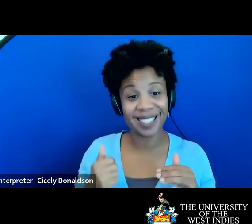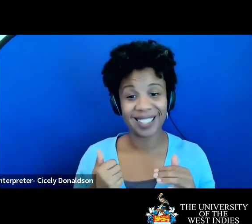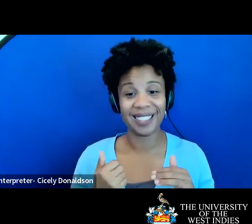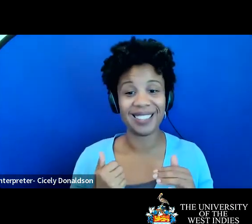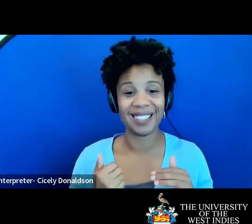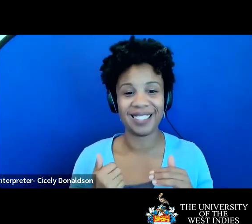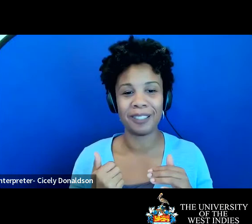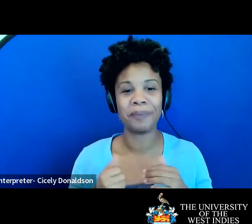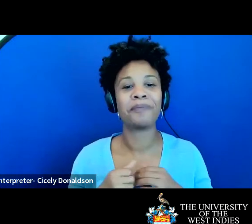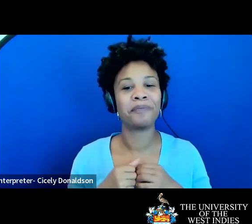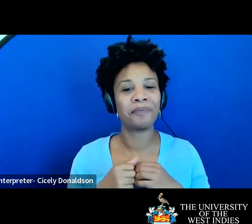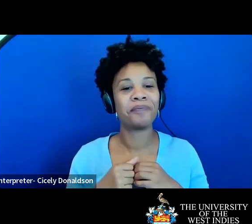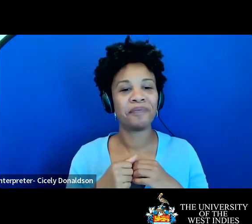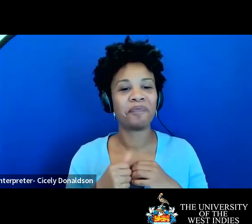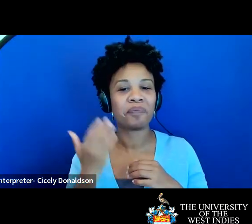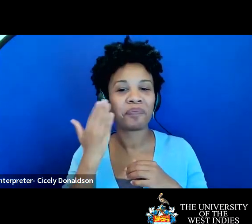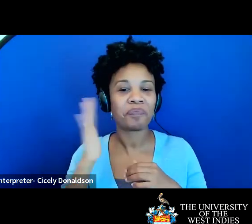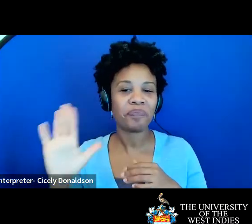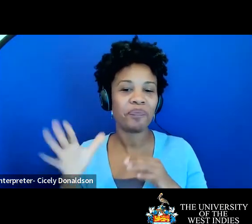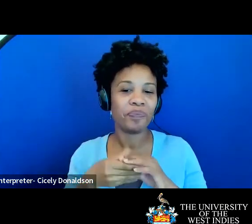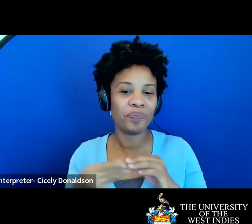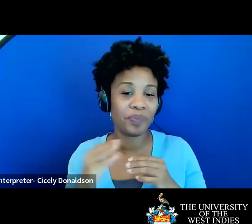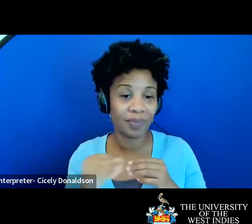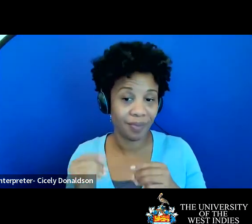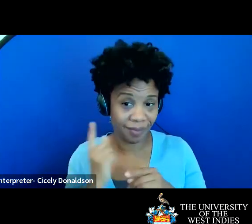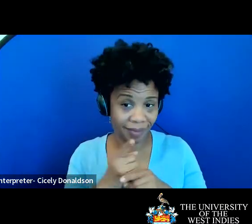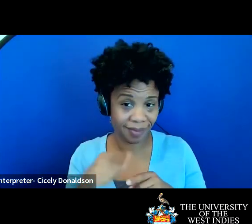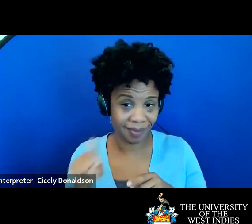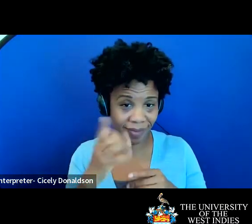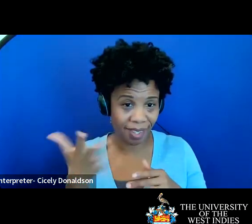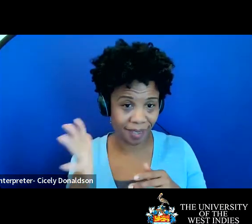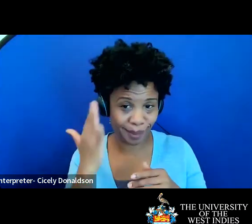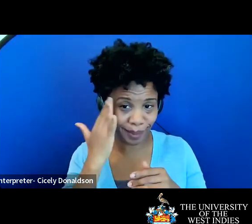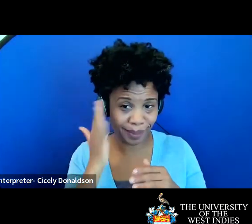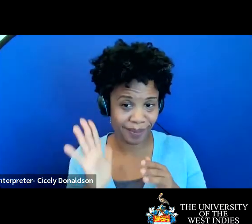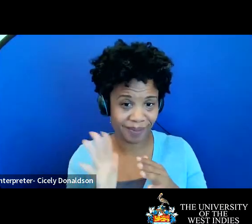Senator Morris's story, right?